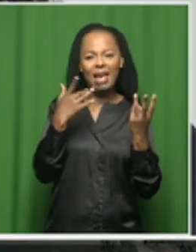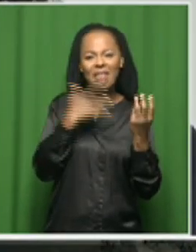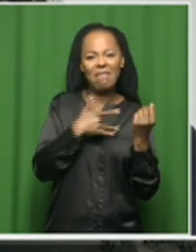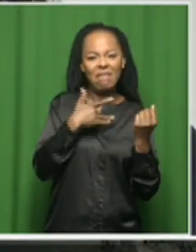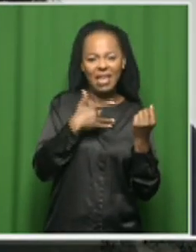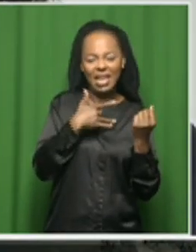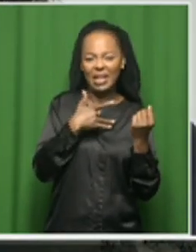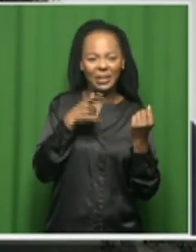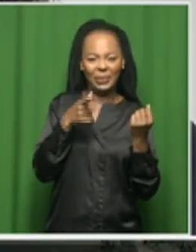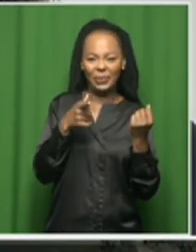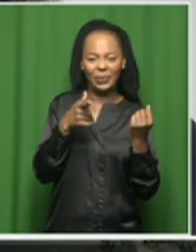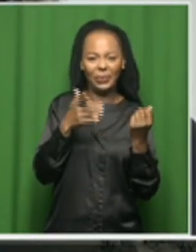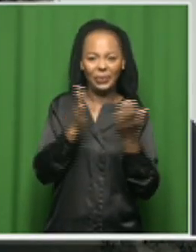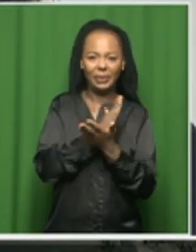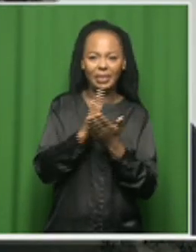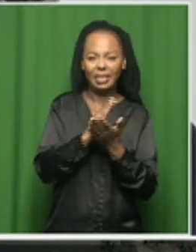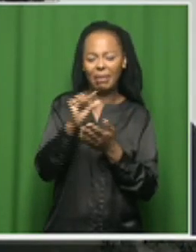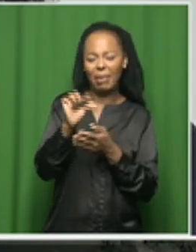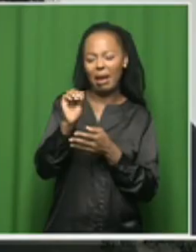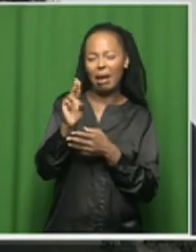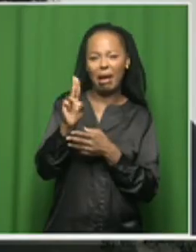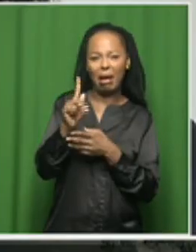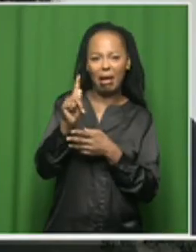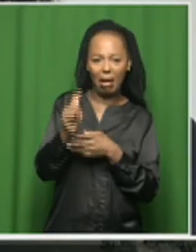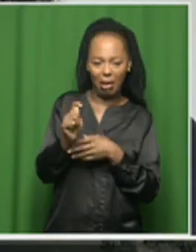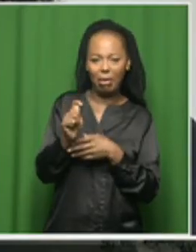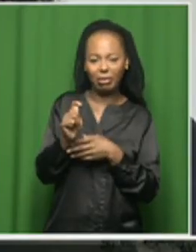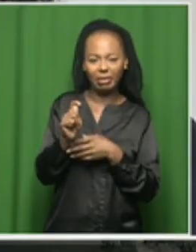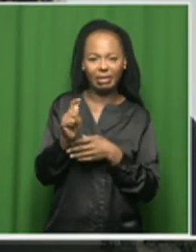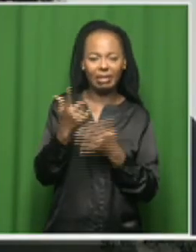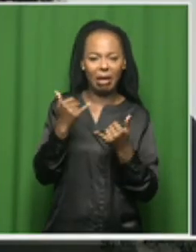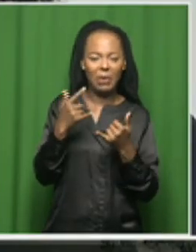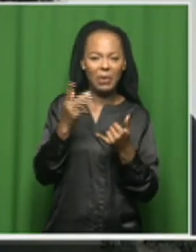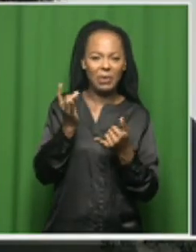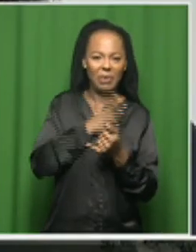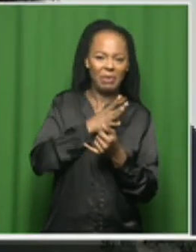gout flare up. So what are the things that affect it?